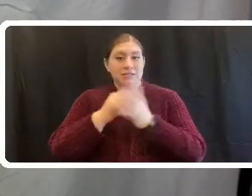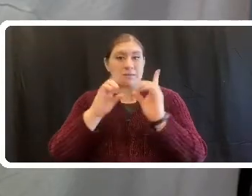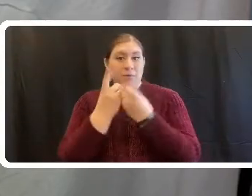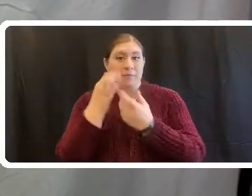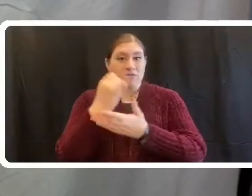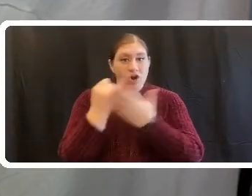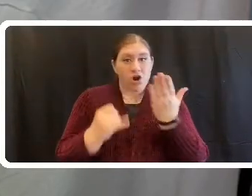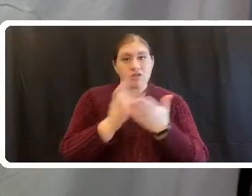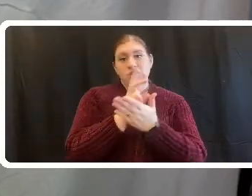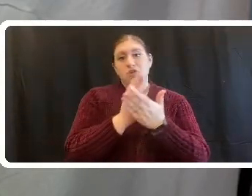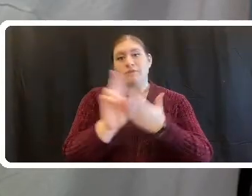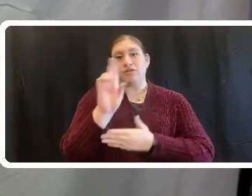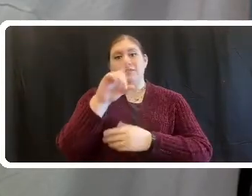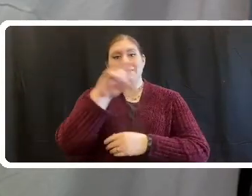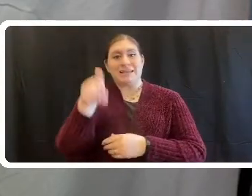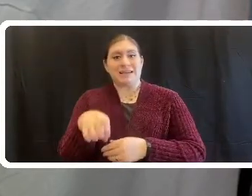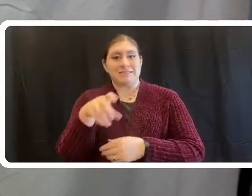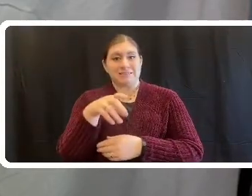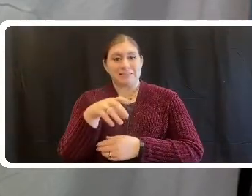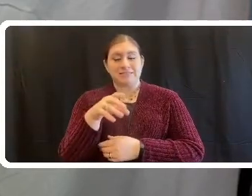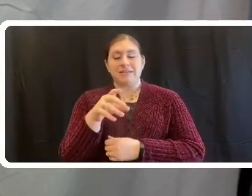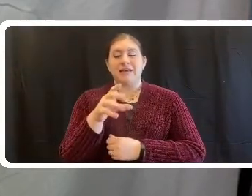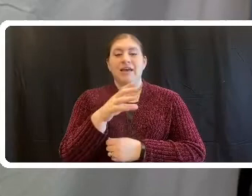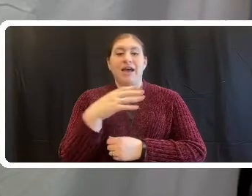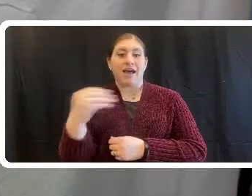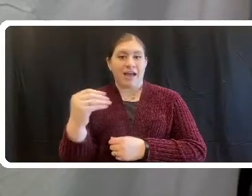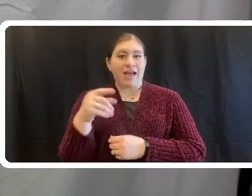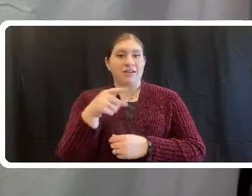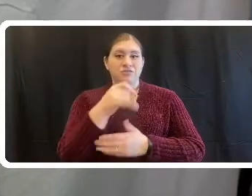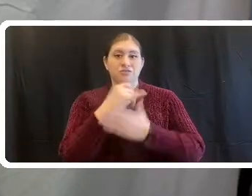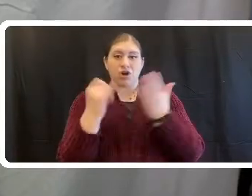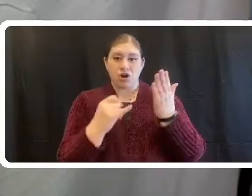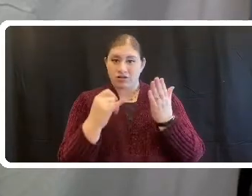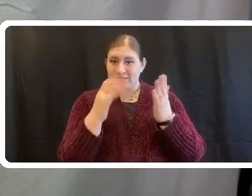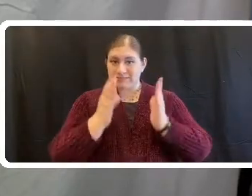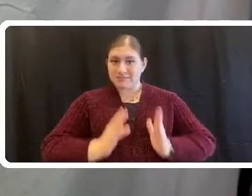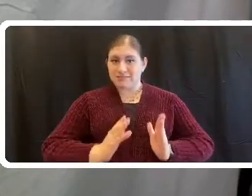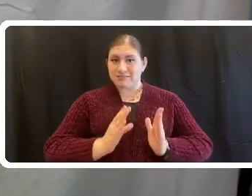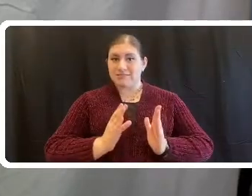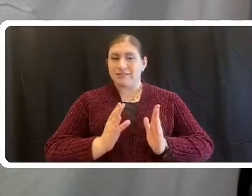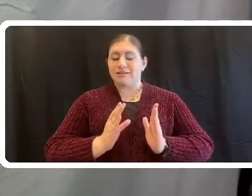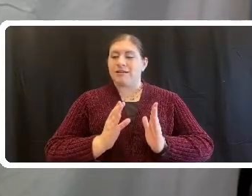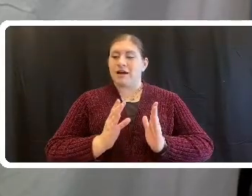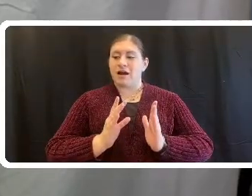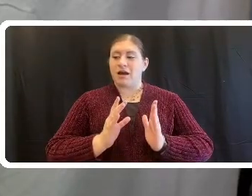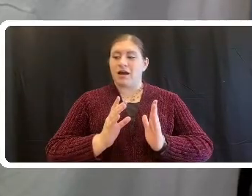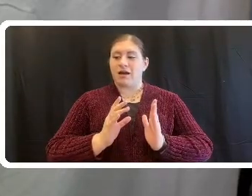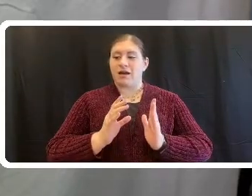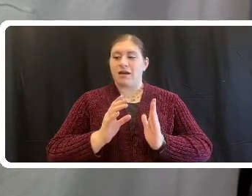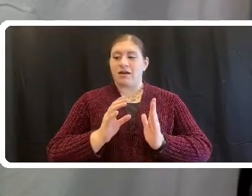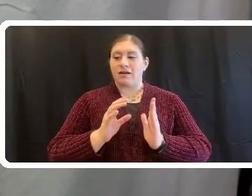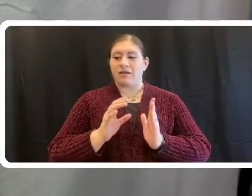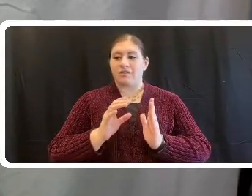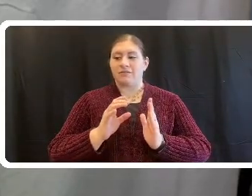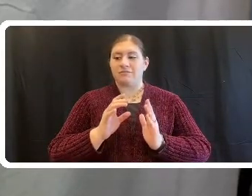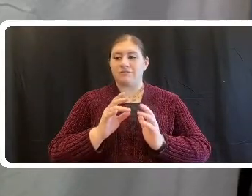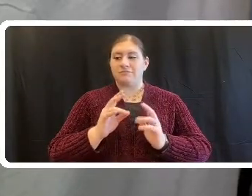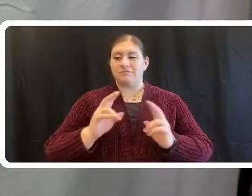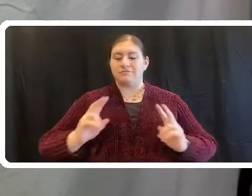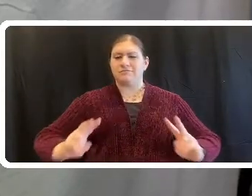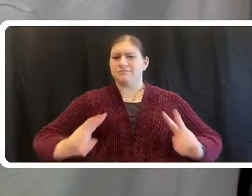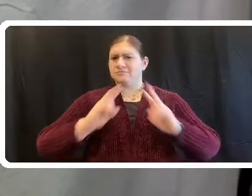the University of Texas of the Permian Basin, and was an artist in residence at the Fundación